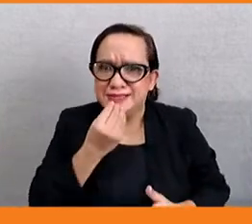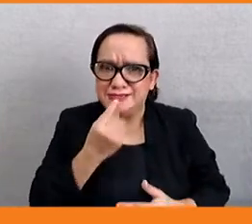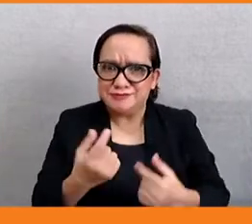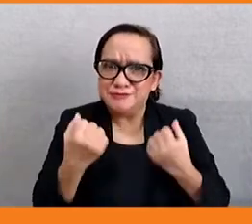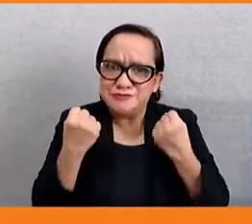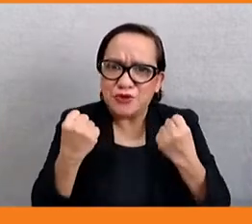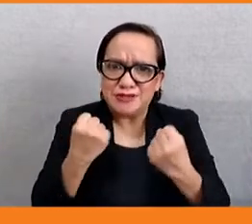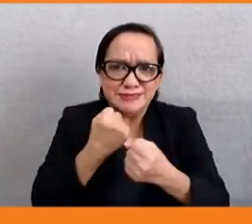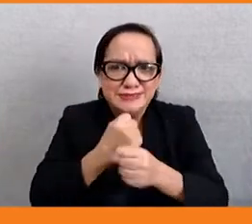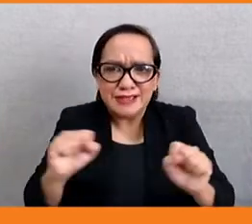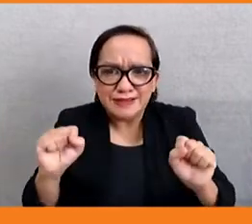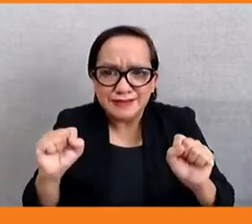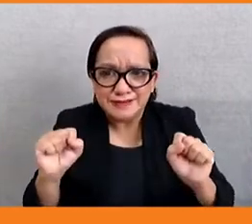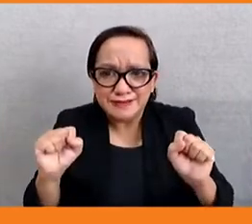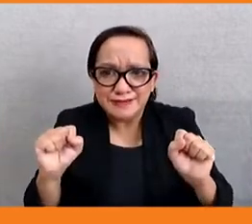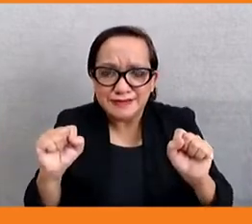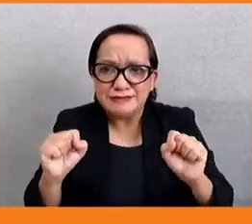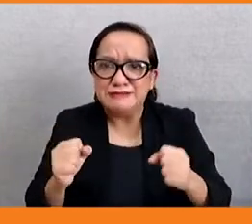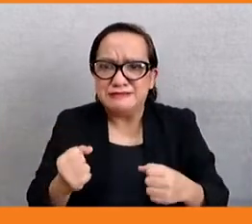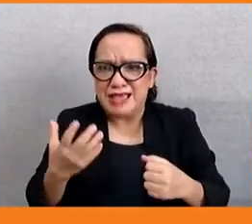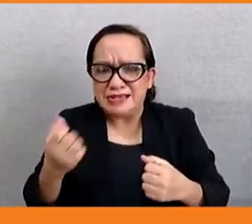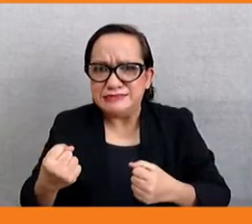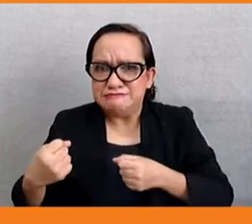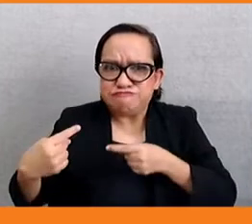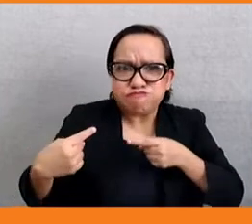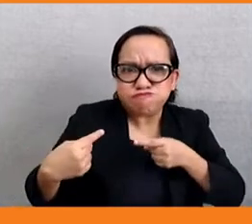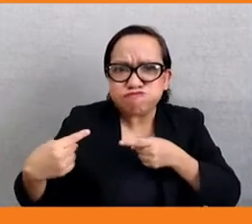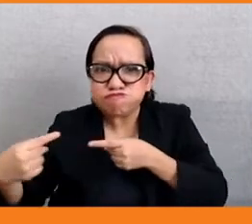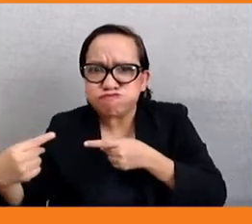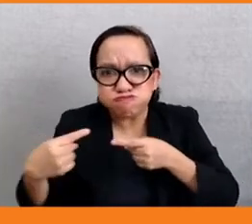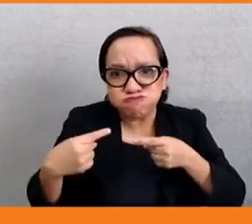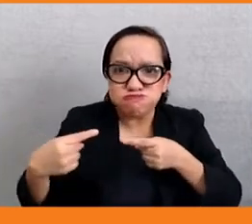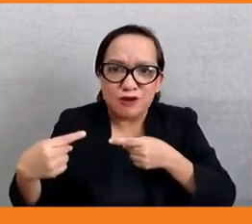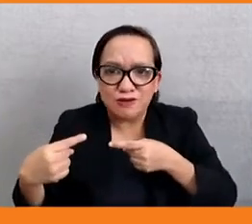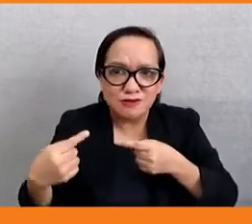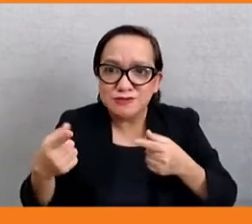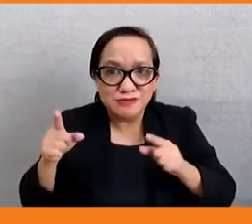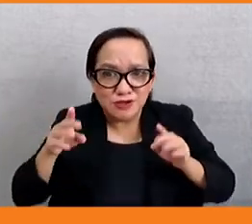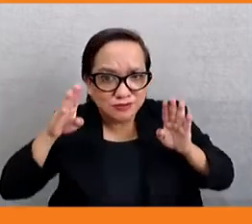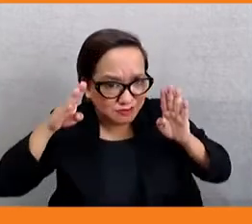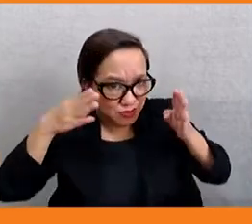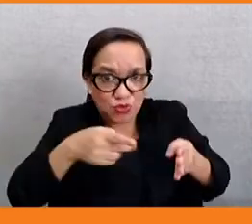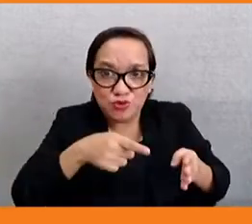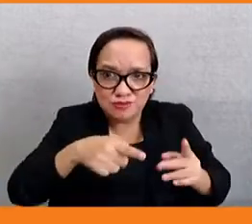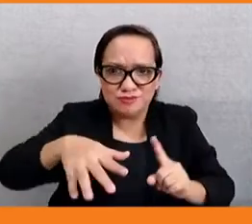In addition, we still need to address social and economic challenges caused by the COVID-19